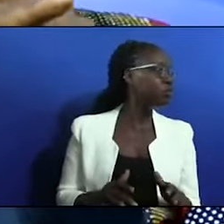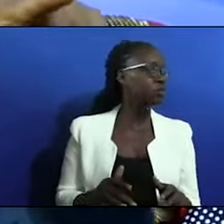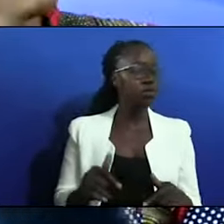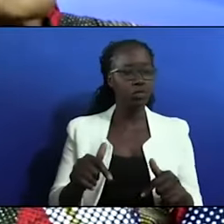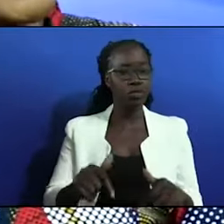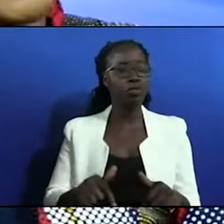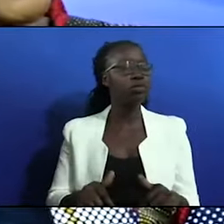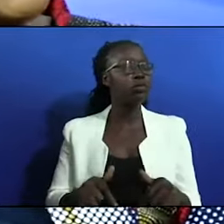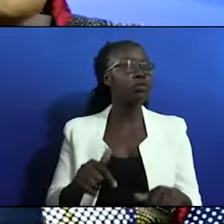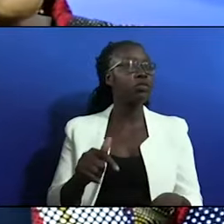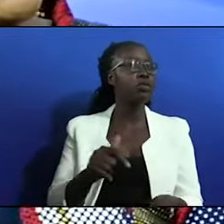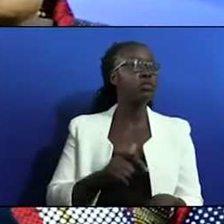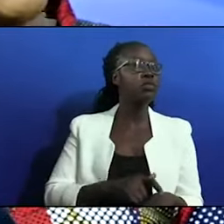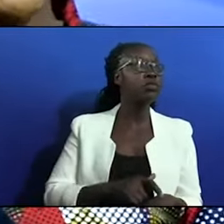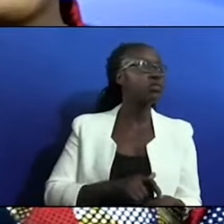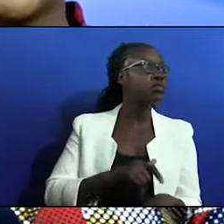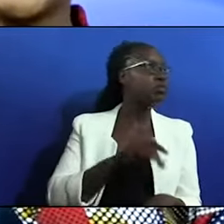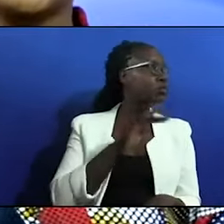for